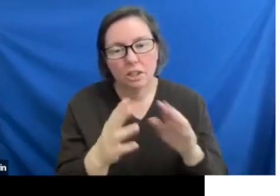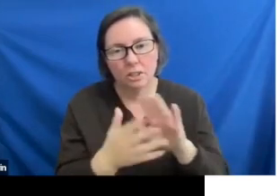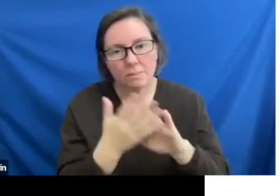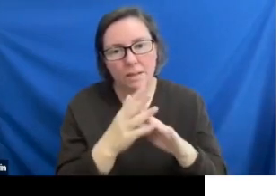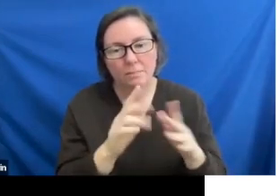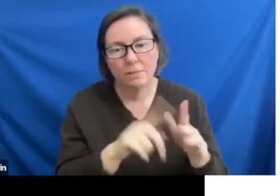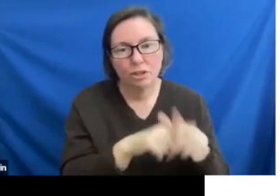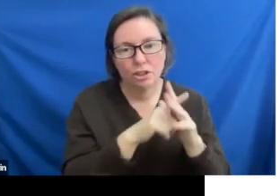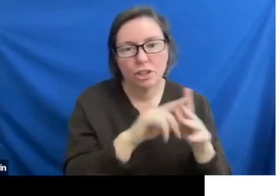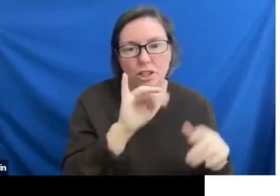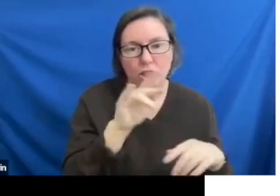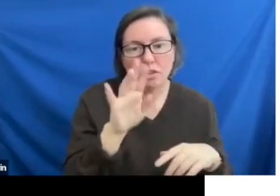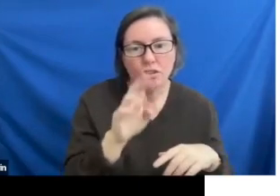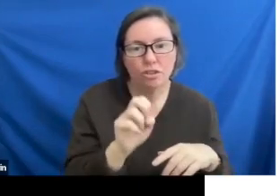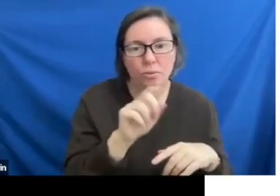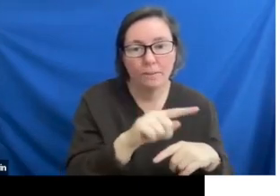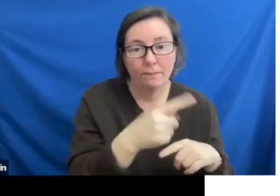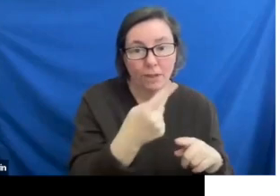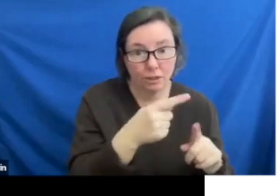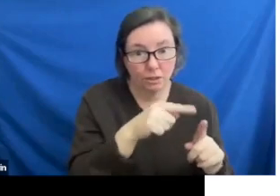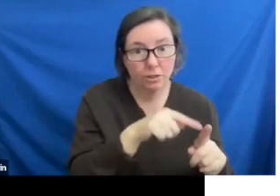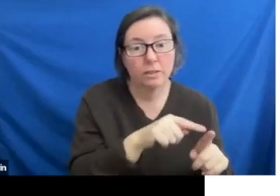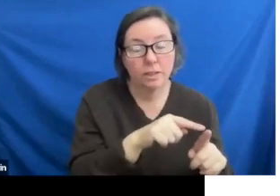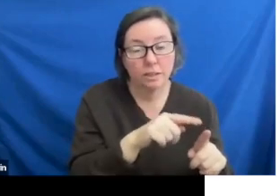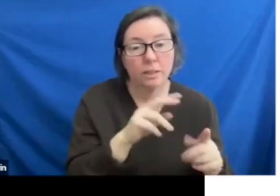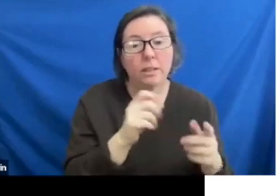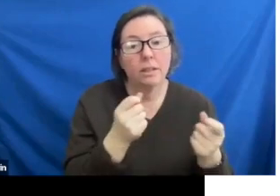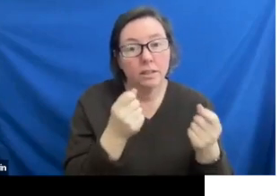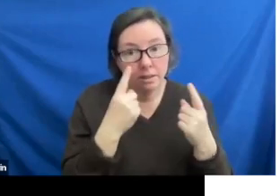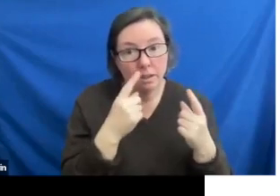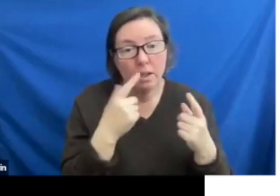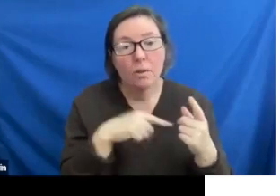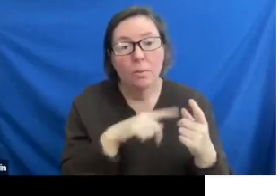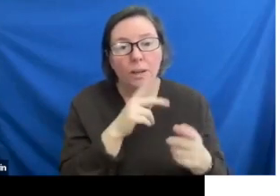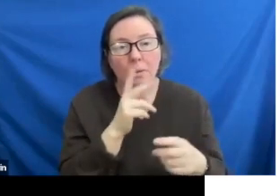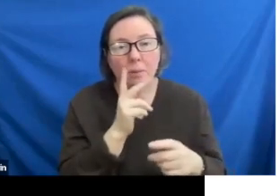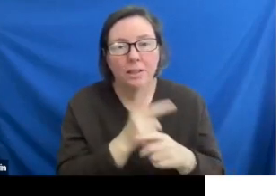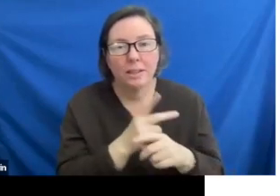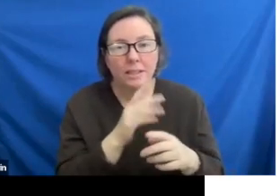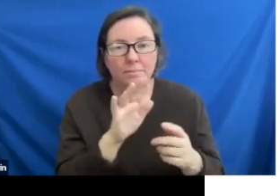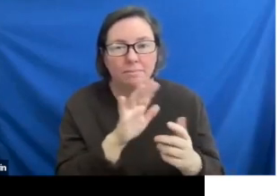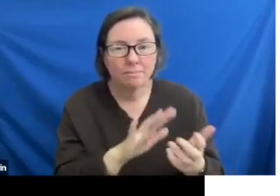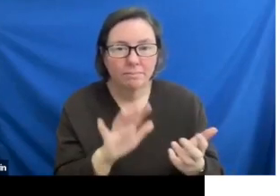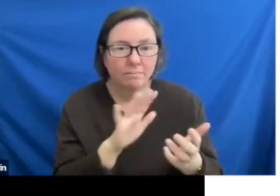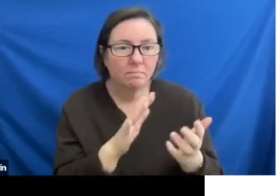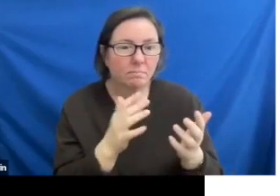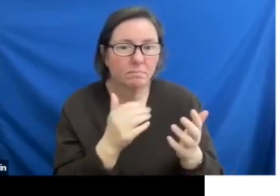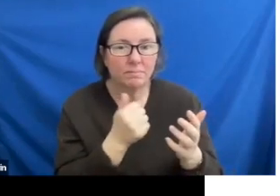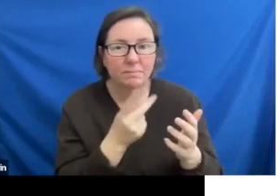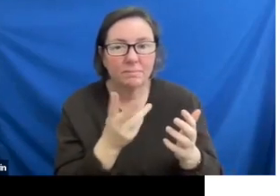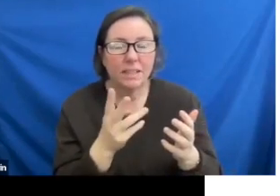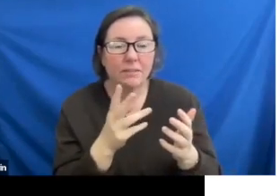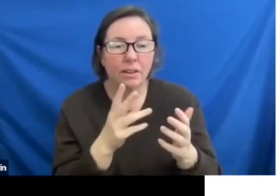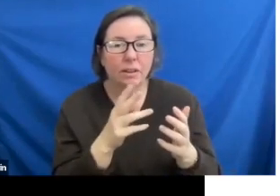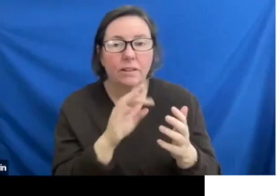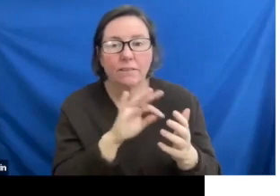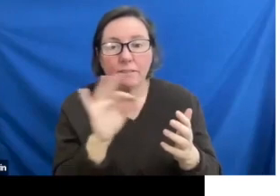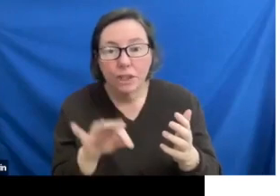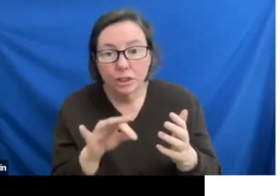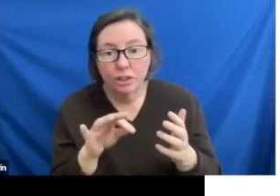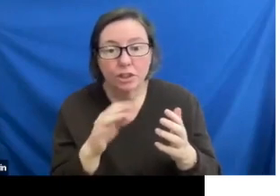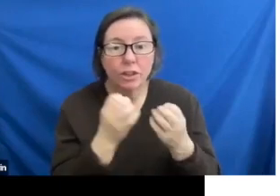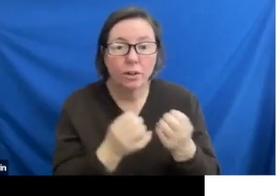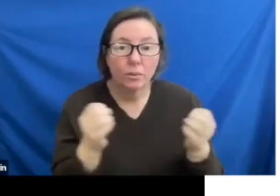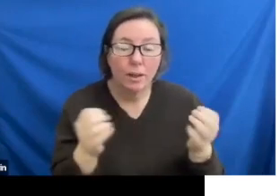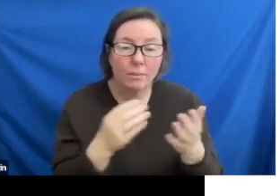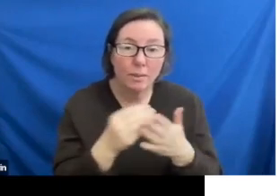June 1st. With that, we're going to retain a number of pieces of equipment and furnishings that were